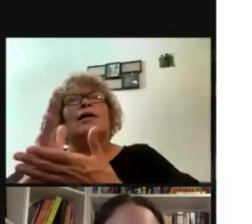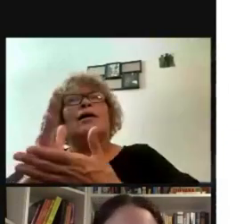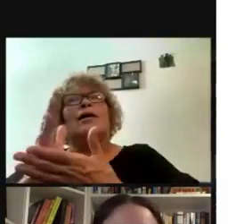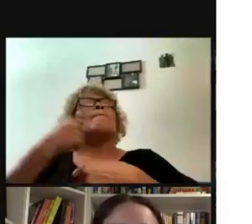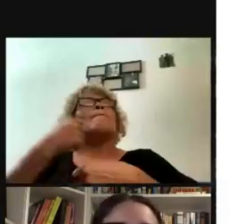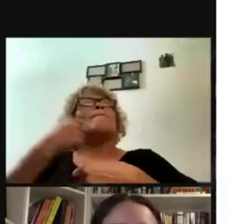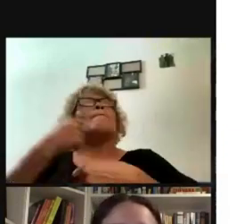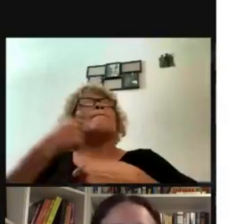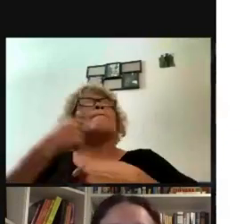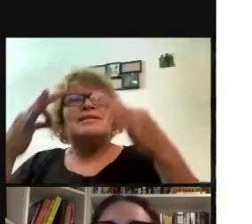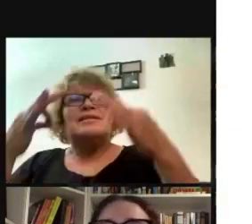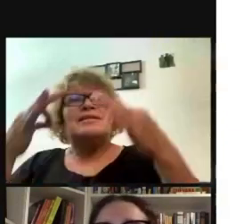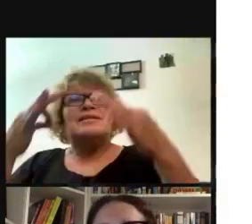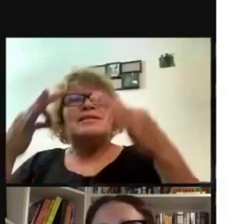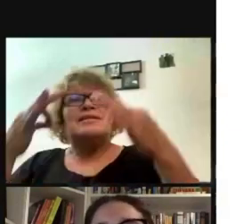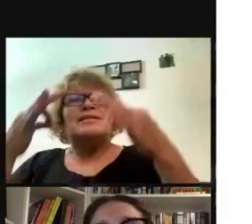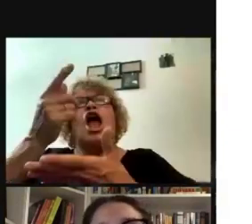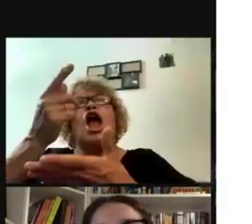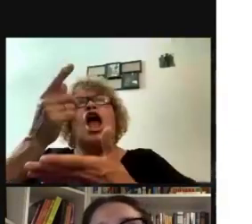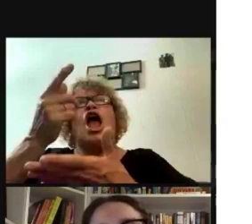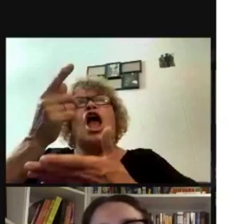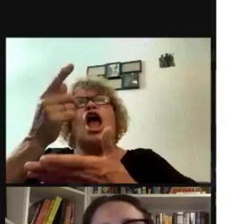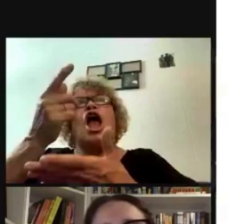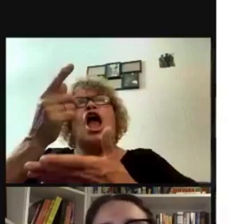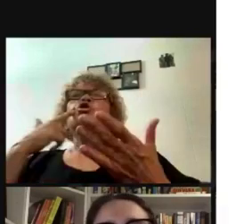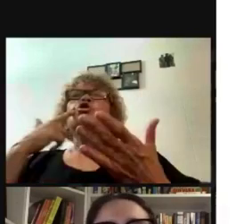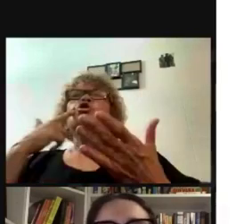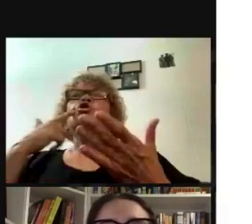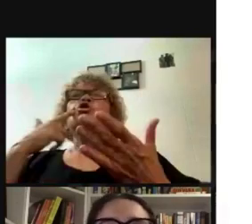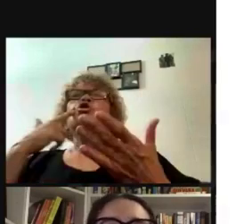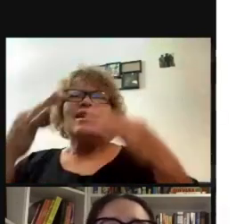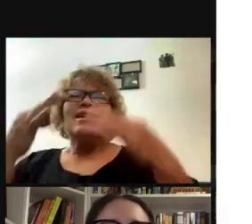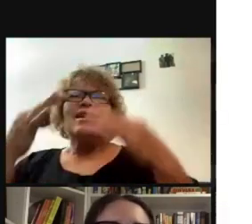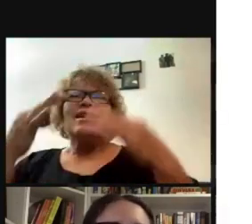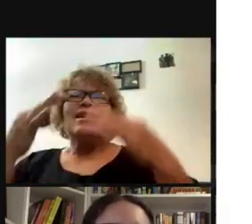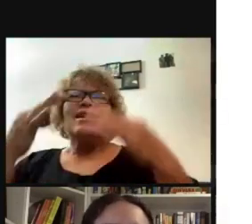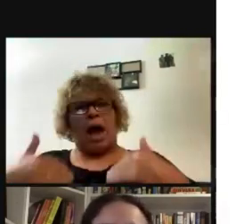and decisions about their own bodies and their reproductive futures.